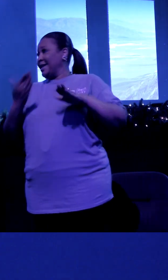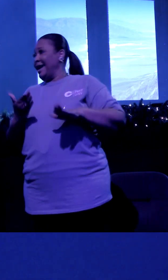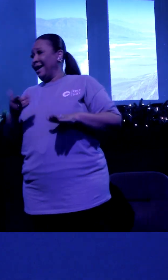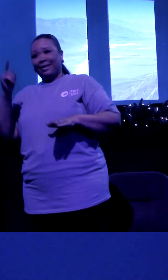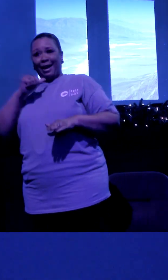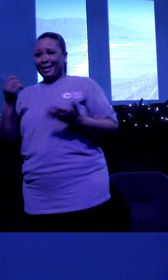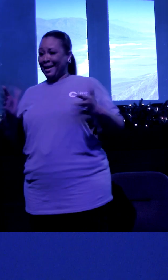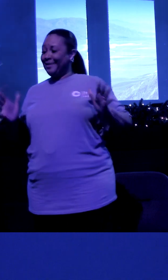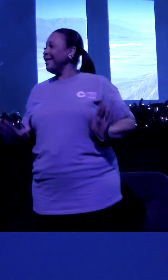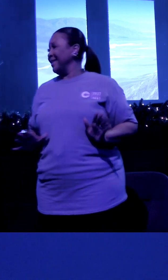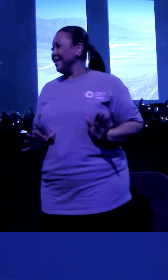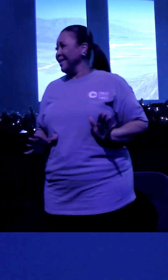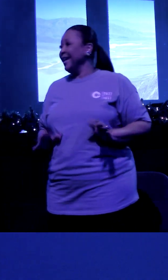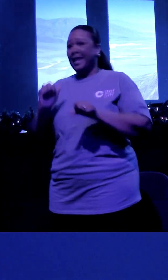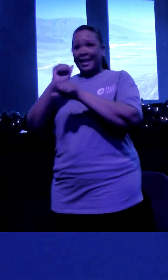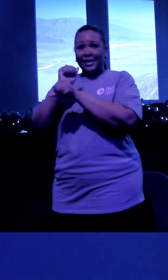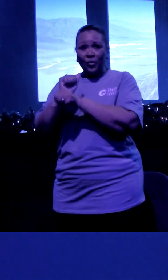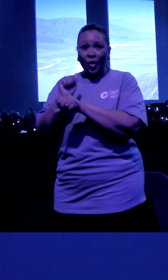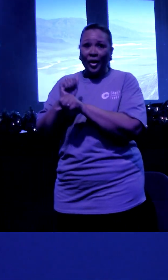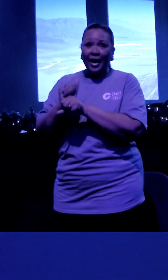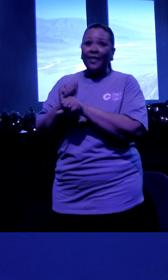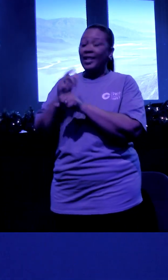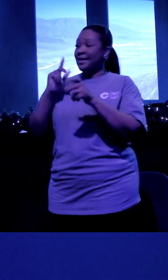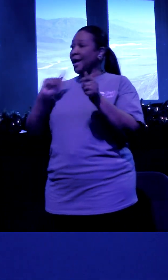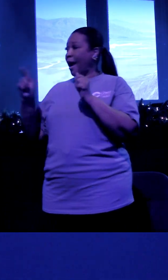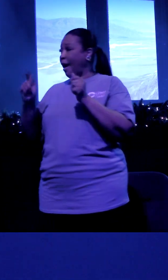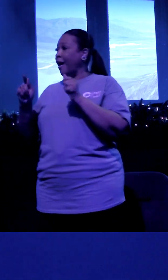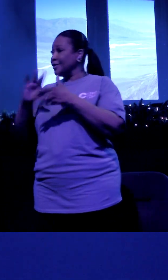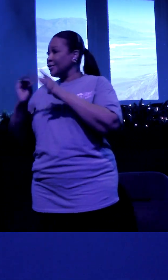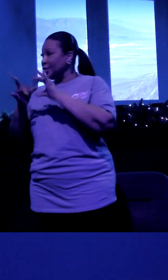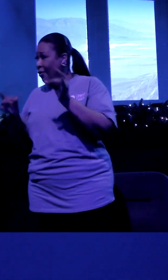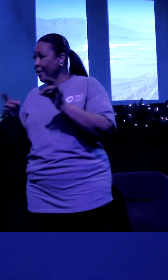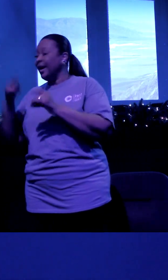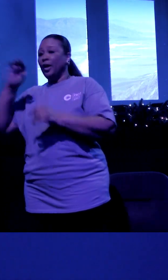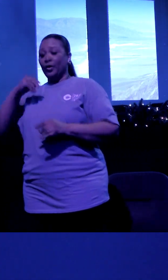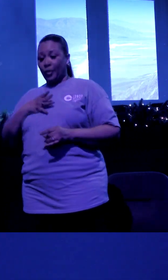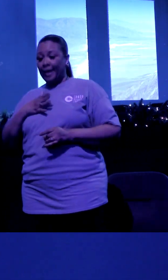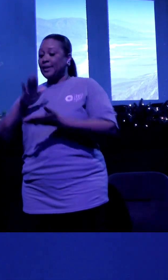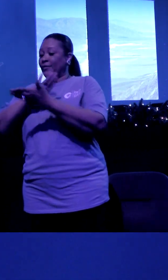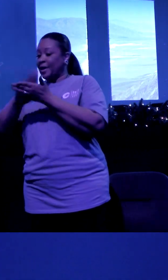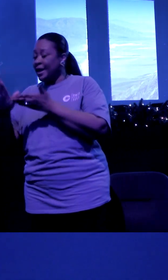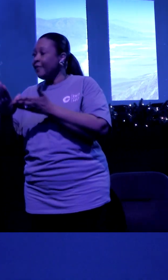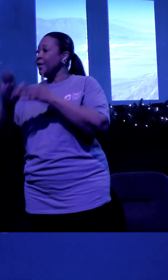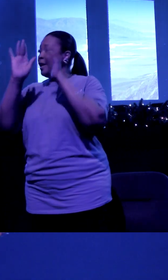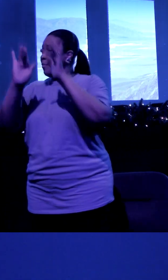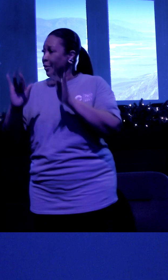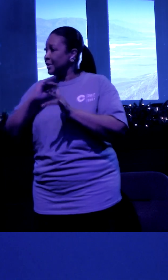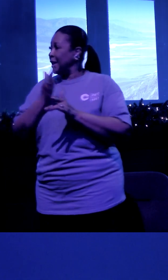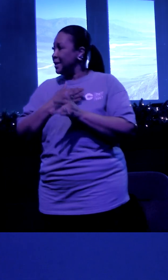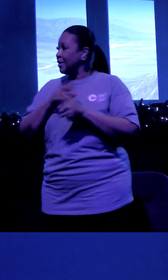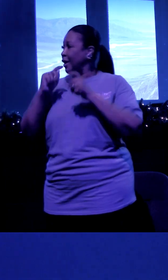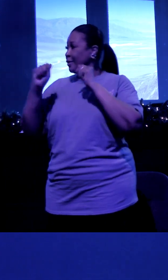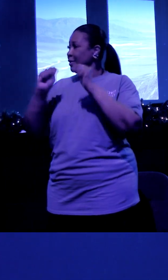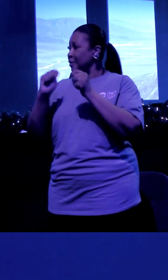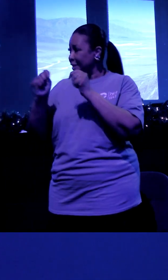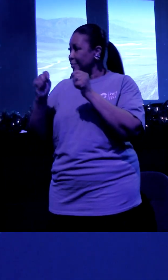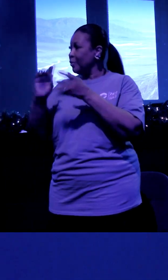done. All right, He is still working, and that is our testimony. Grace and forgiveness and mercy is our testimony today.